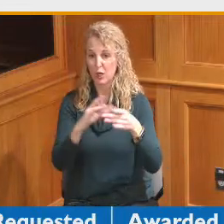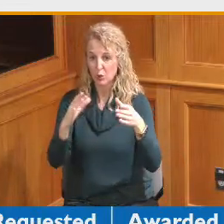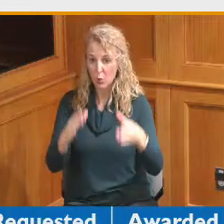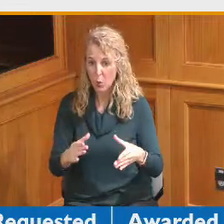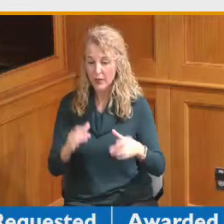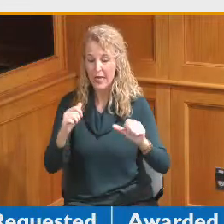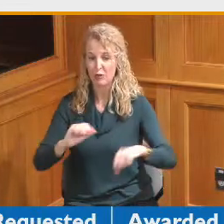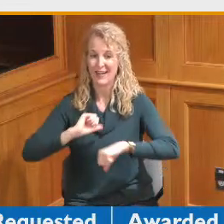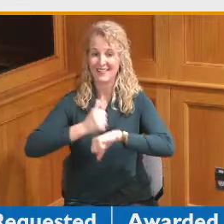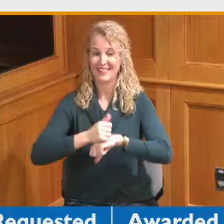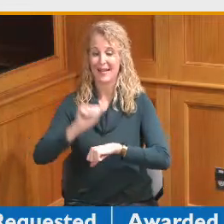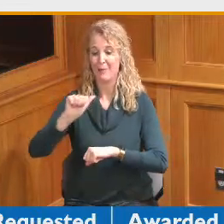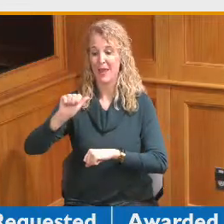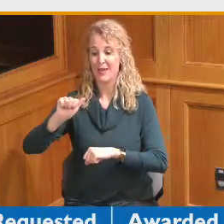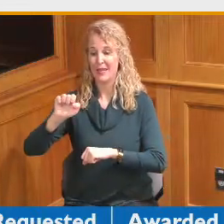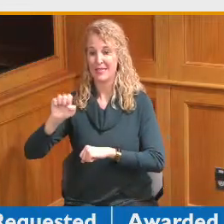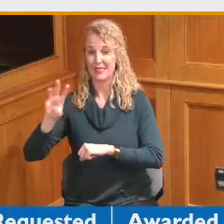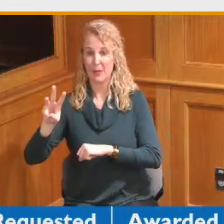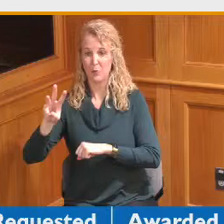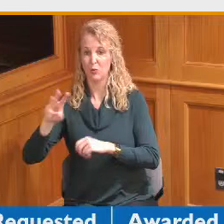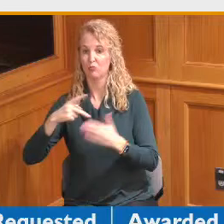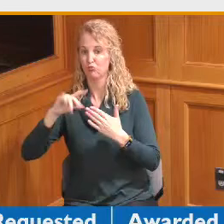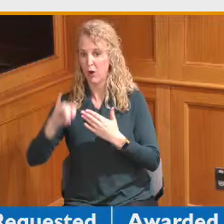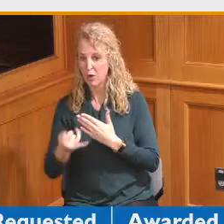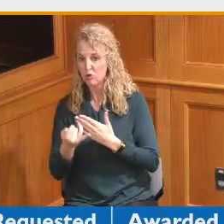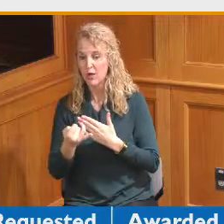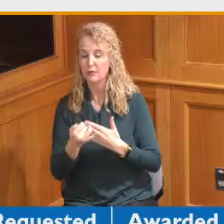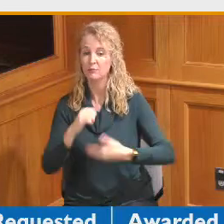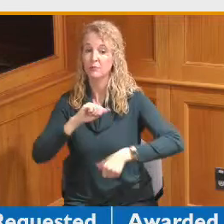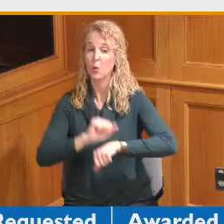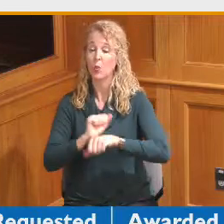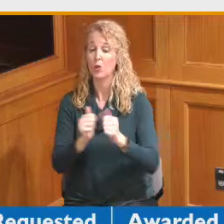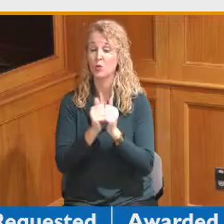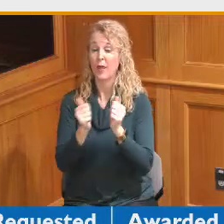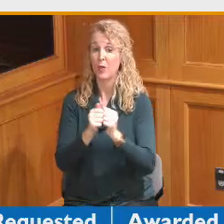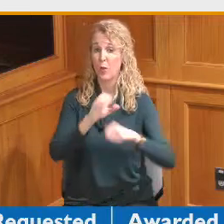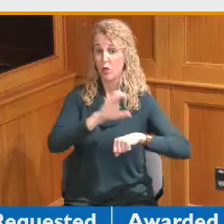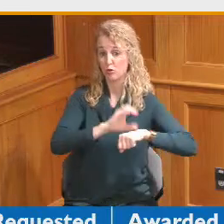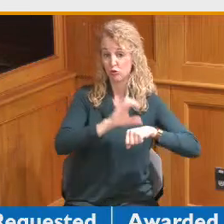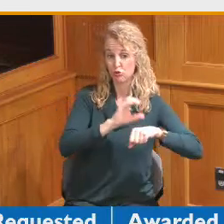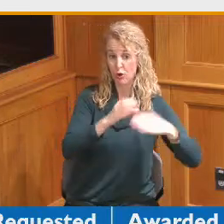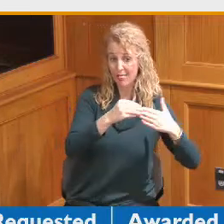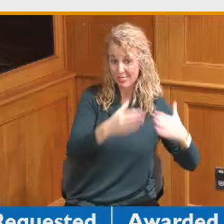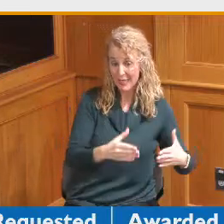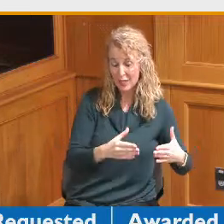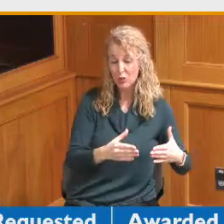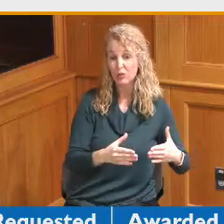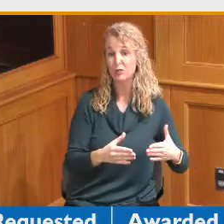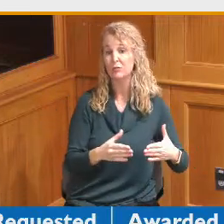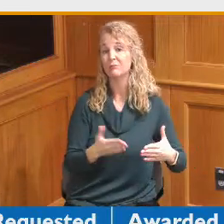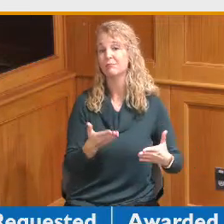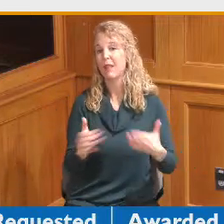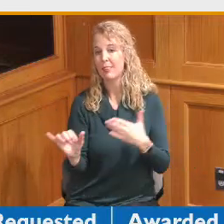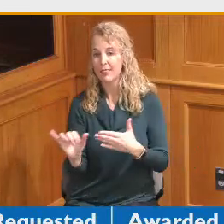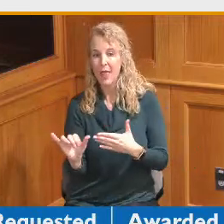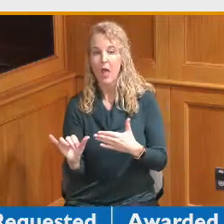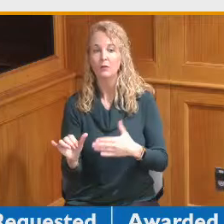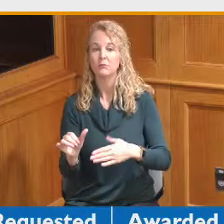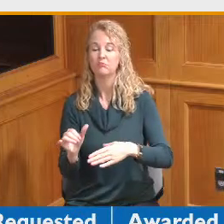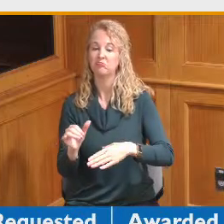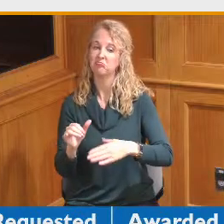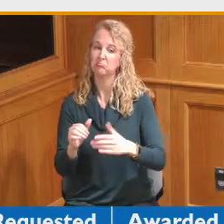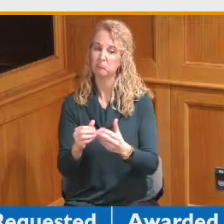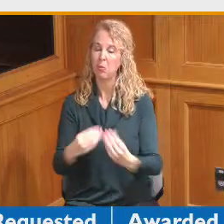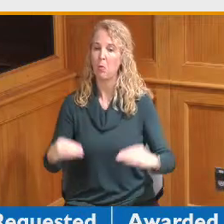execute AAEW's projects while collaborating with church leaders aiming to achieve outcomes like improved knowledge about prescription